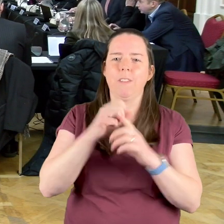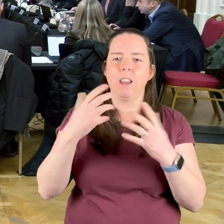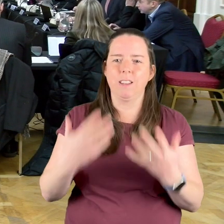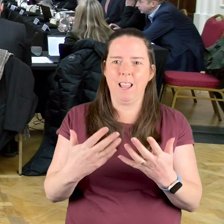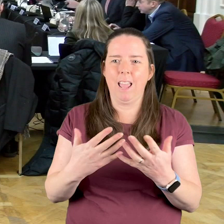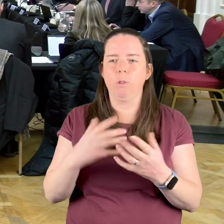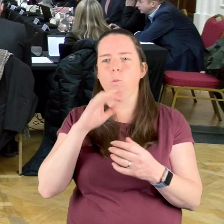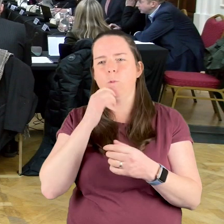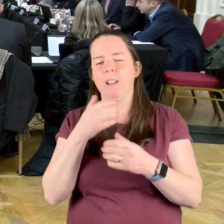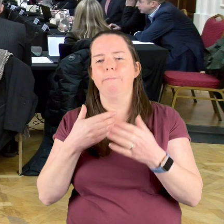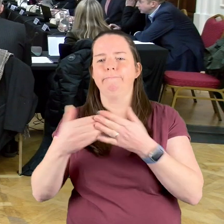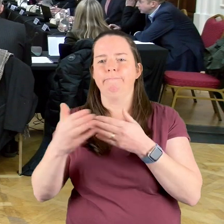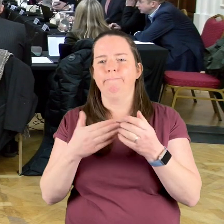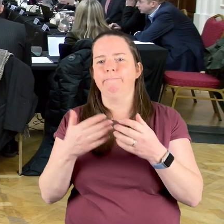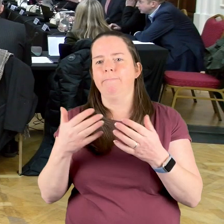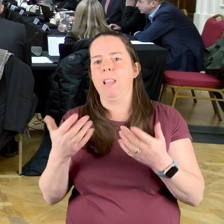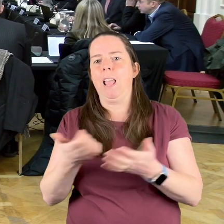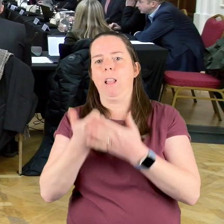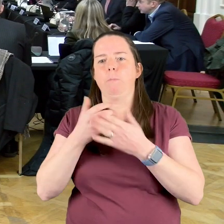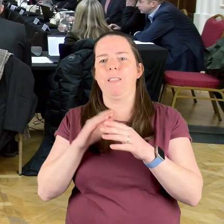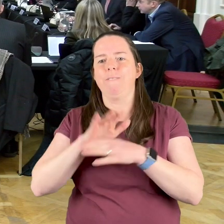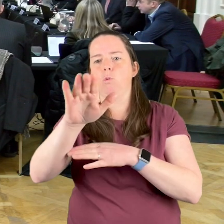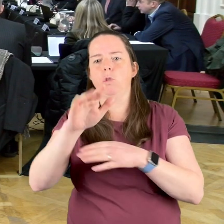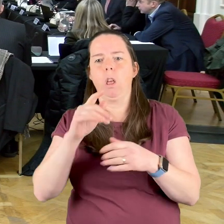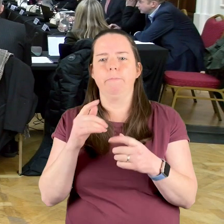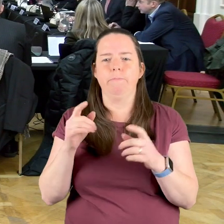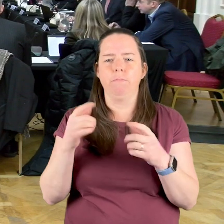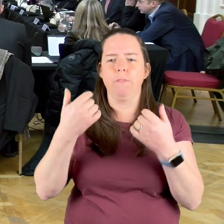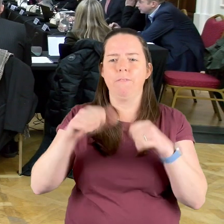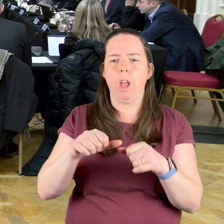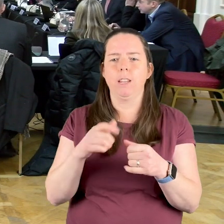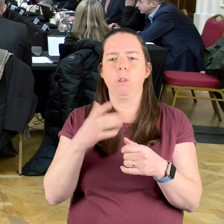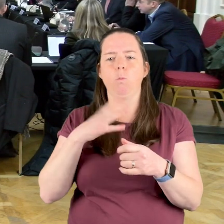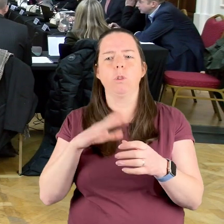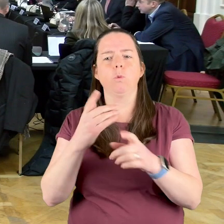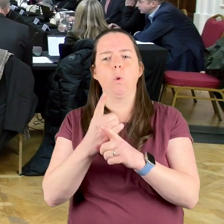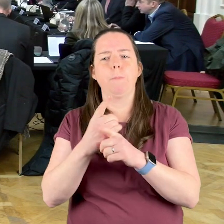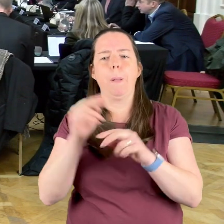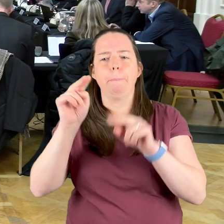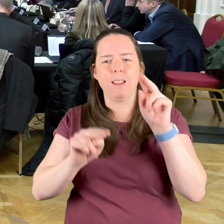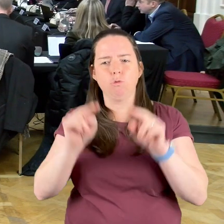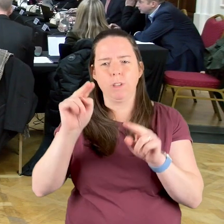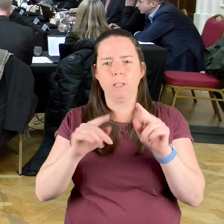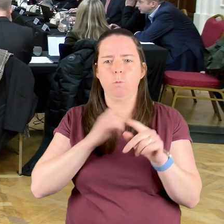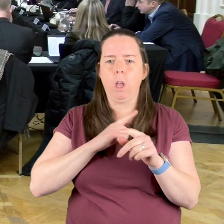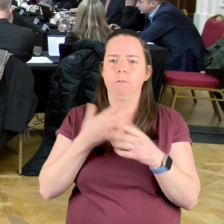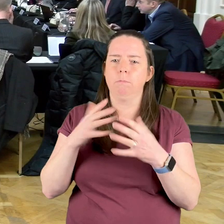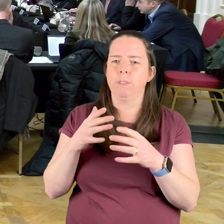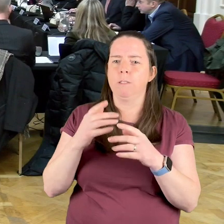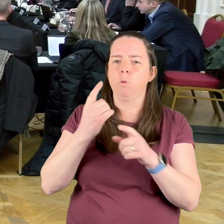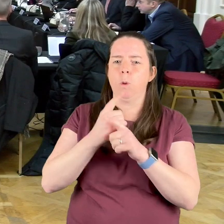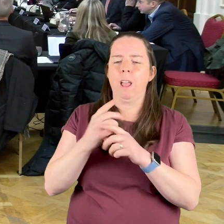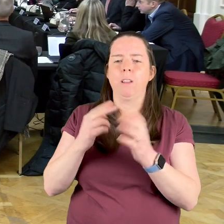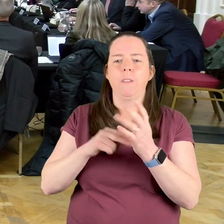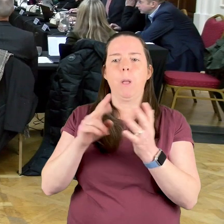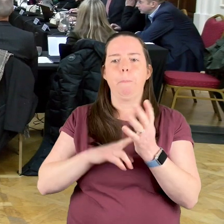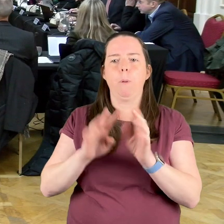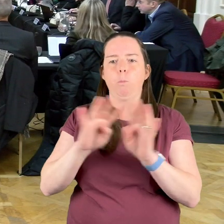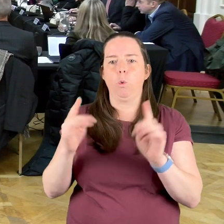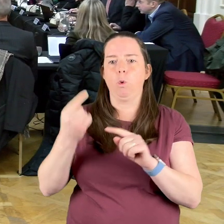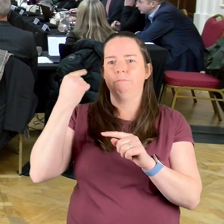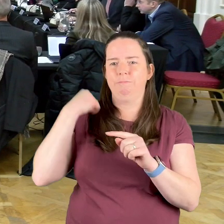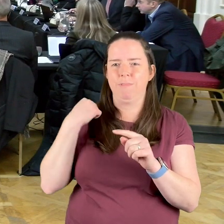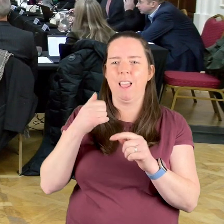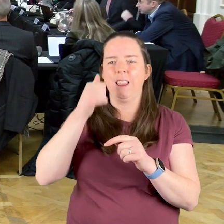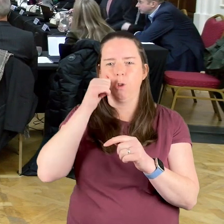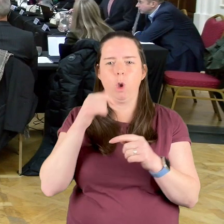of the future. And finally, I just want to talk about metrics, because we mentioned that in the last November board, and I know there was challenges around